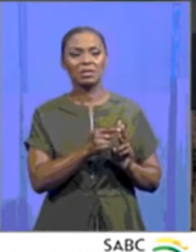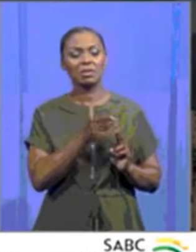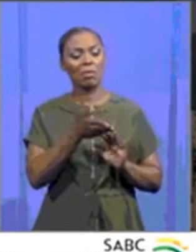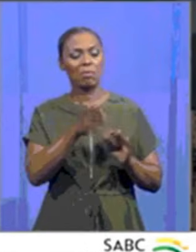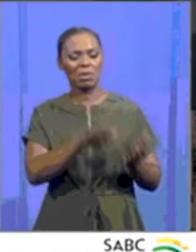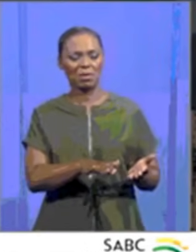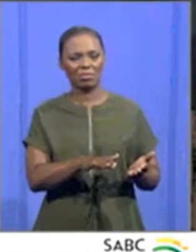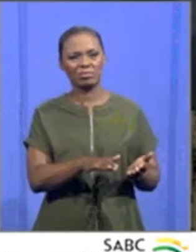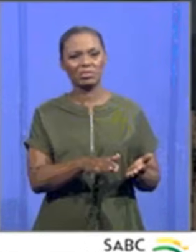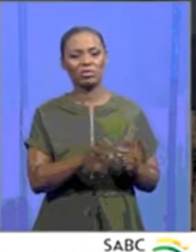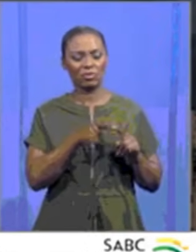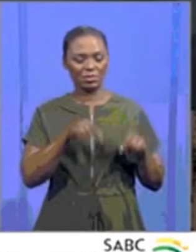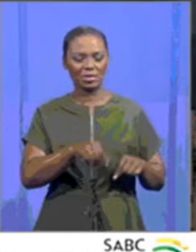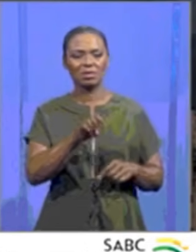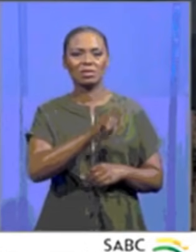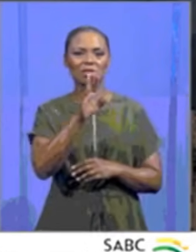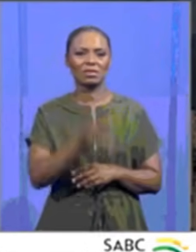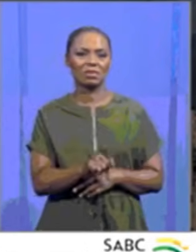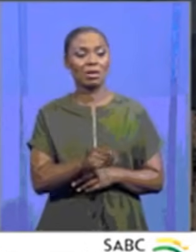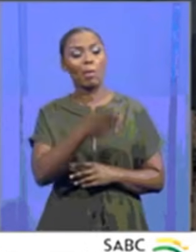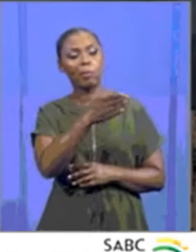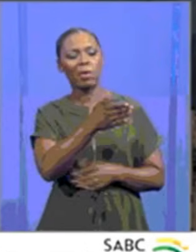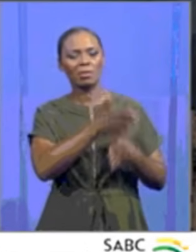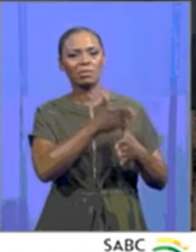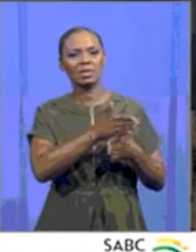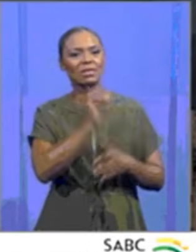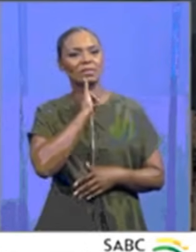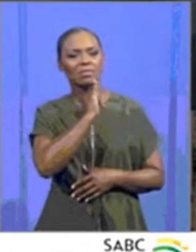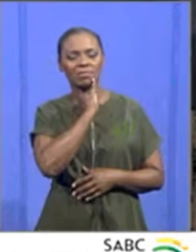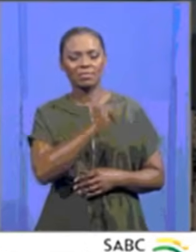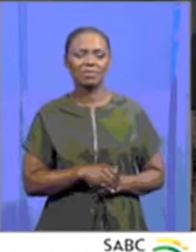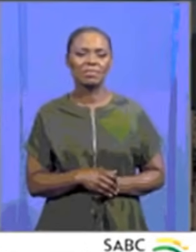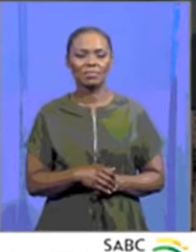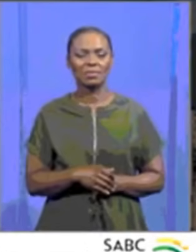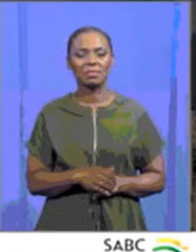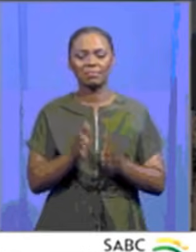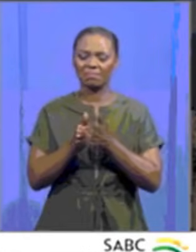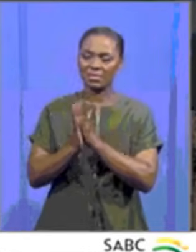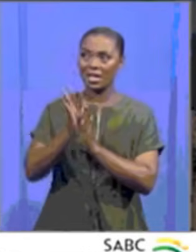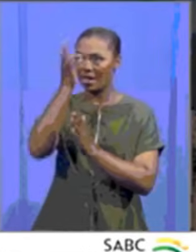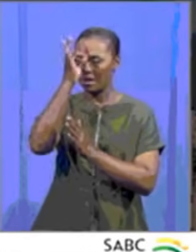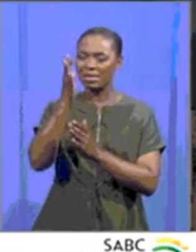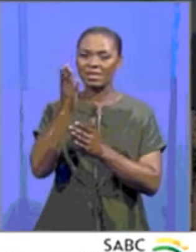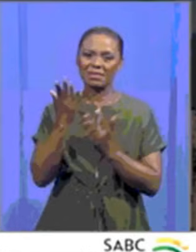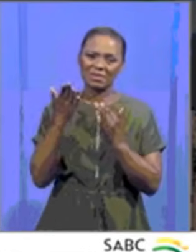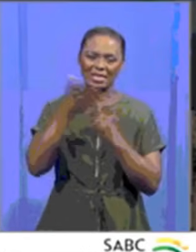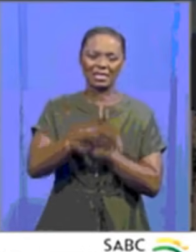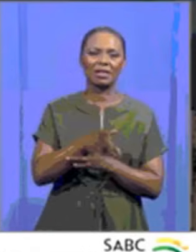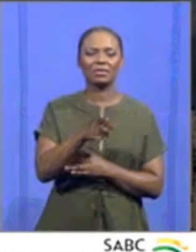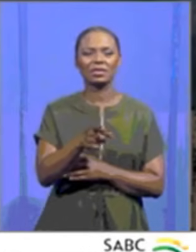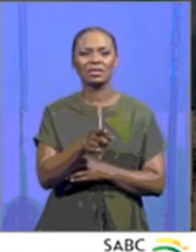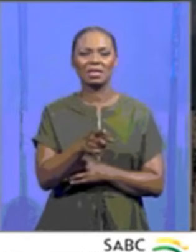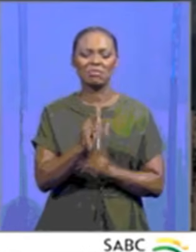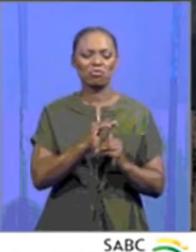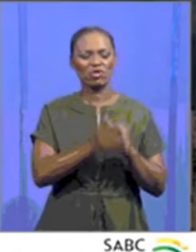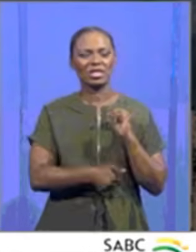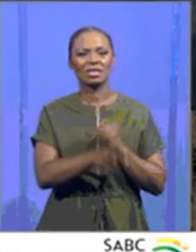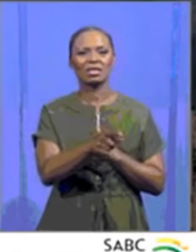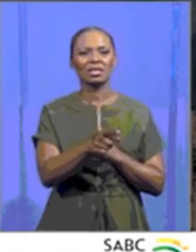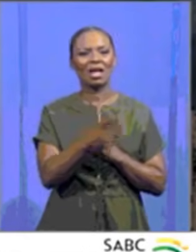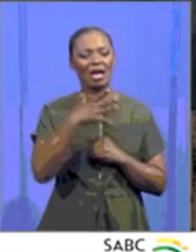Iseraele. Ne ke kopa gore puso e ka thusa ka pela go sireletsa ma-Afrika Borwa a leng